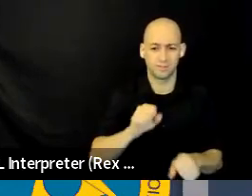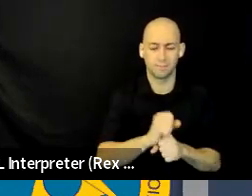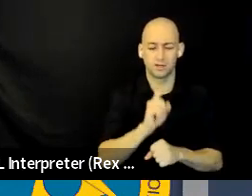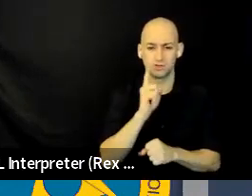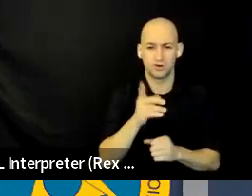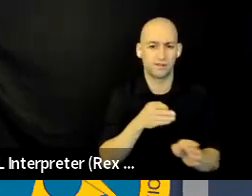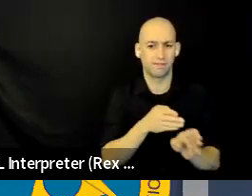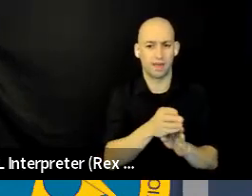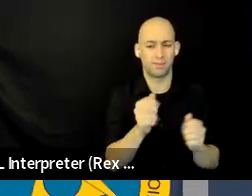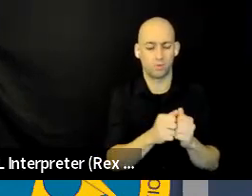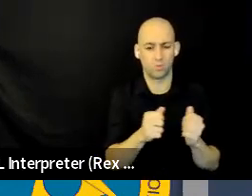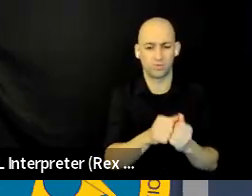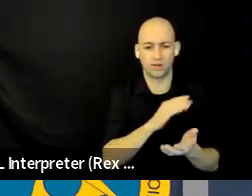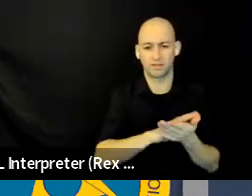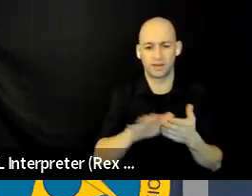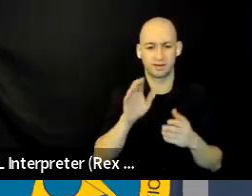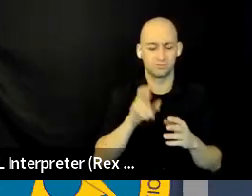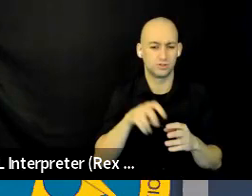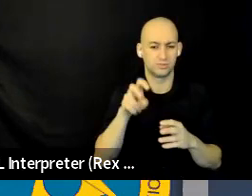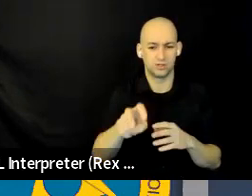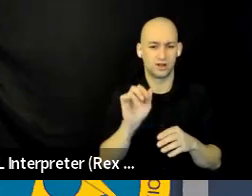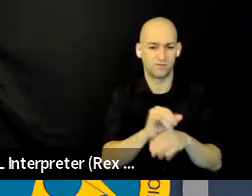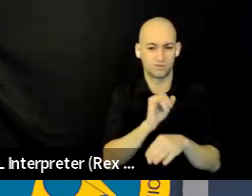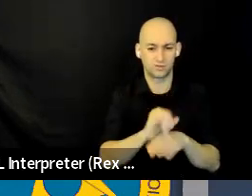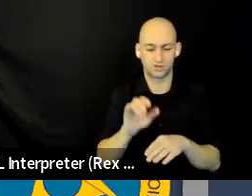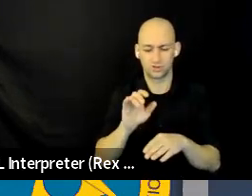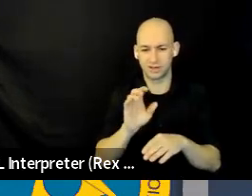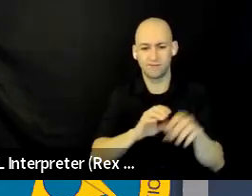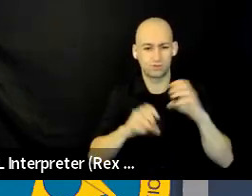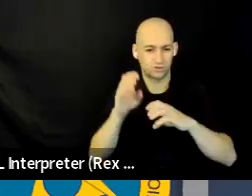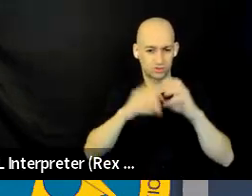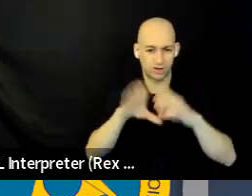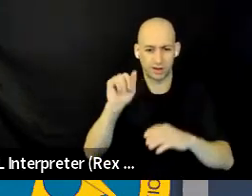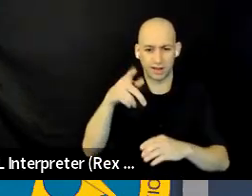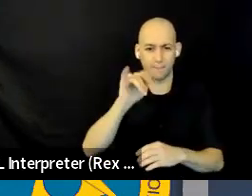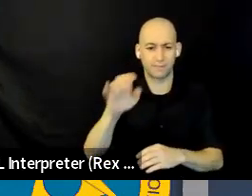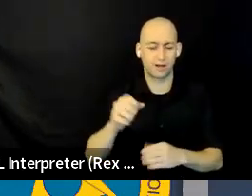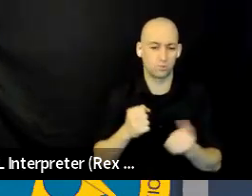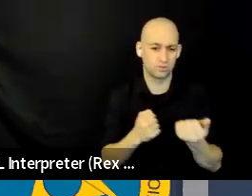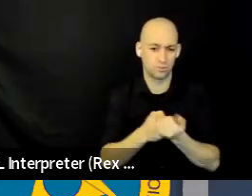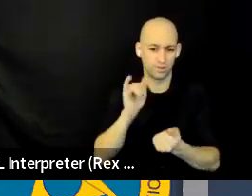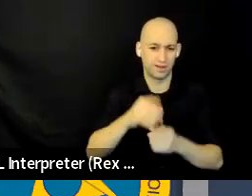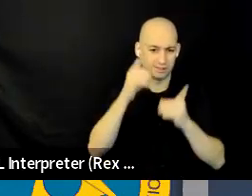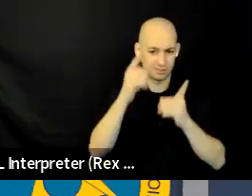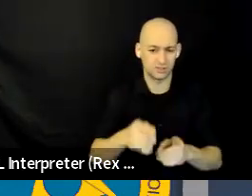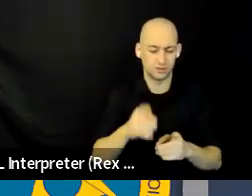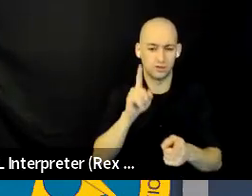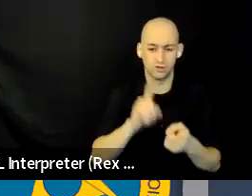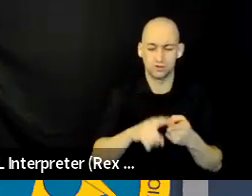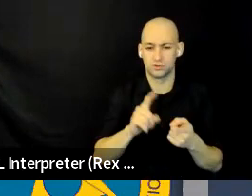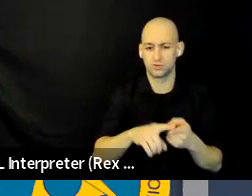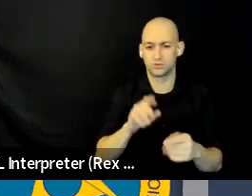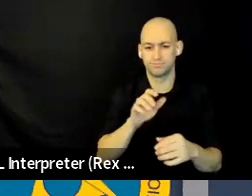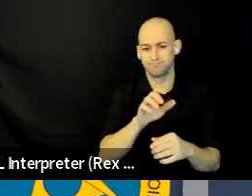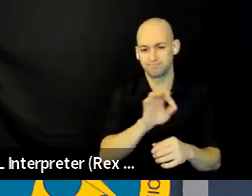Action Plan for Transportation Infrastructure, CAPTI. We especially support the decision to apply the CSIS scoring to any projects